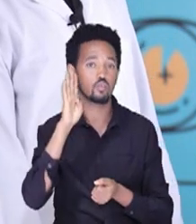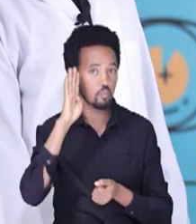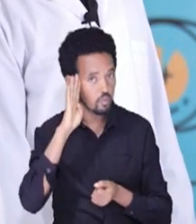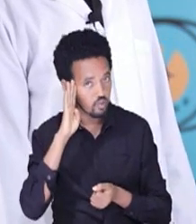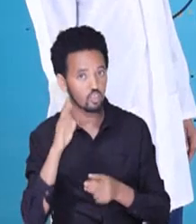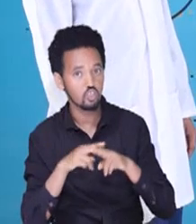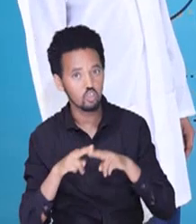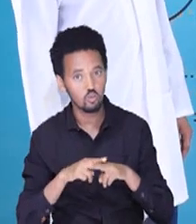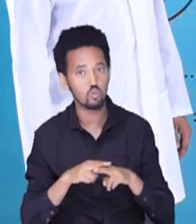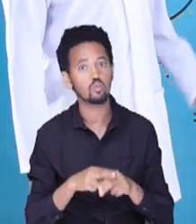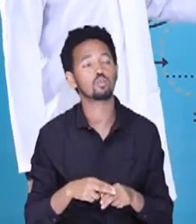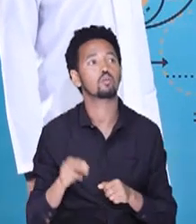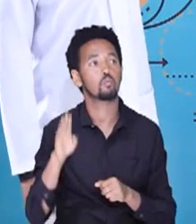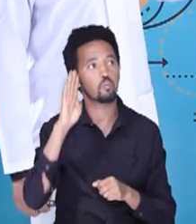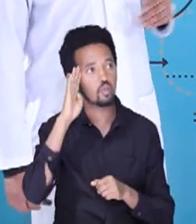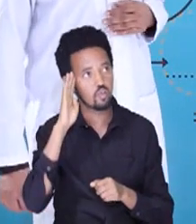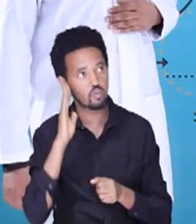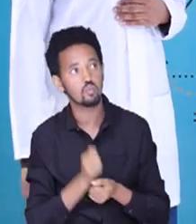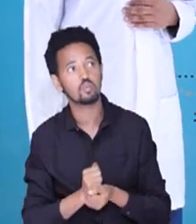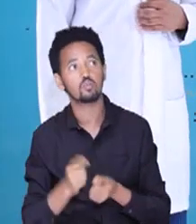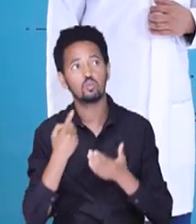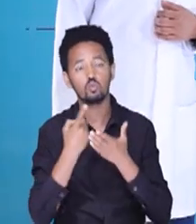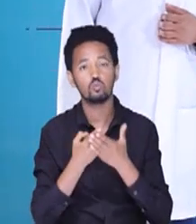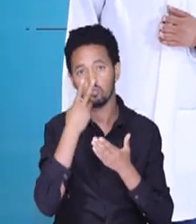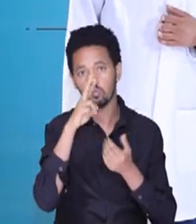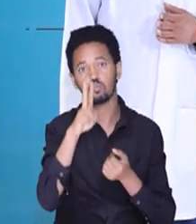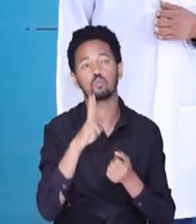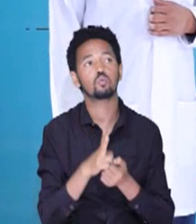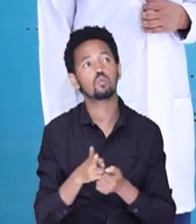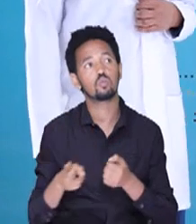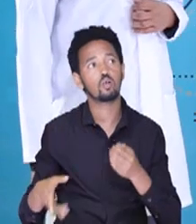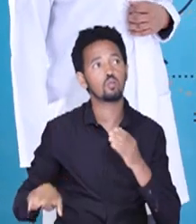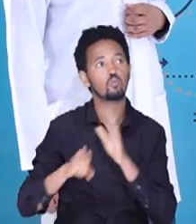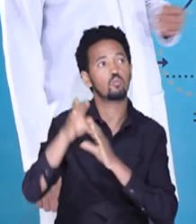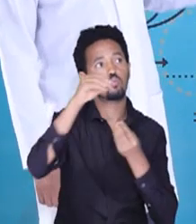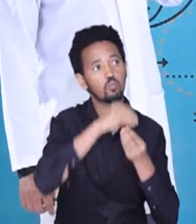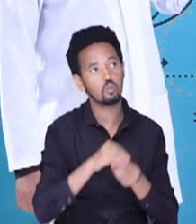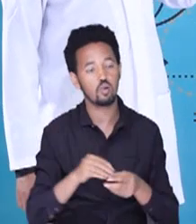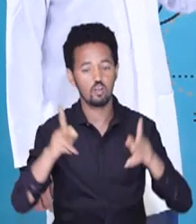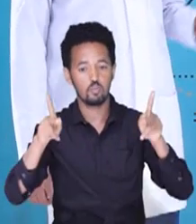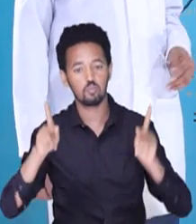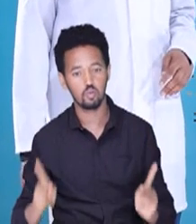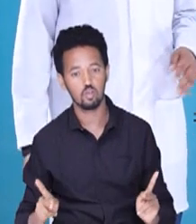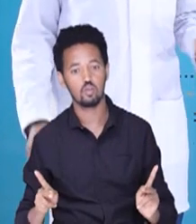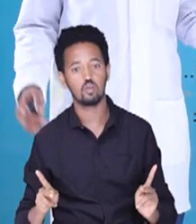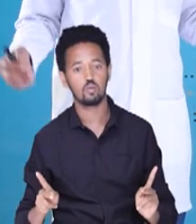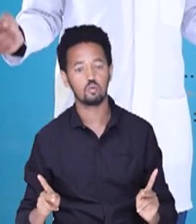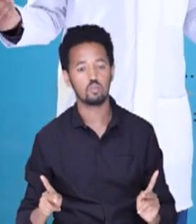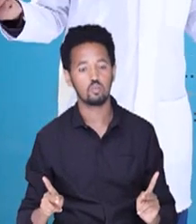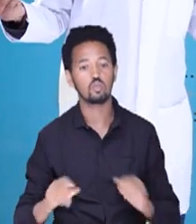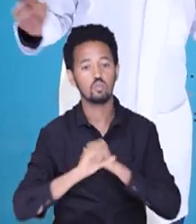in short, Britain. All laws and taxation are to be approved by the parliament. The parliament